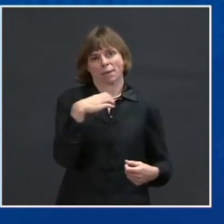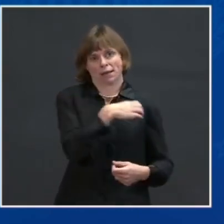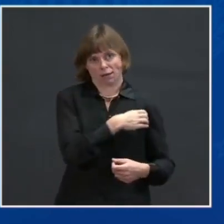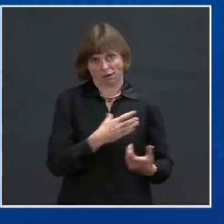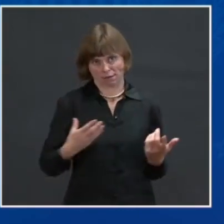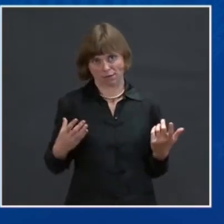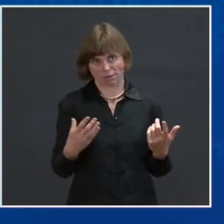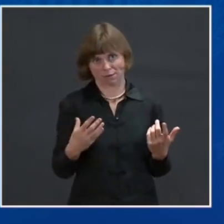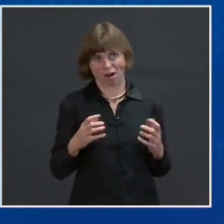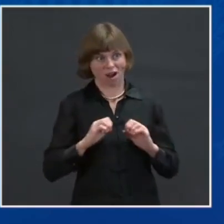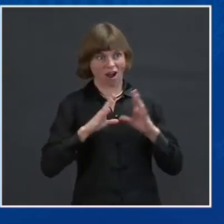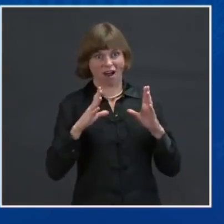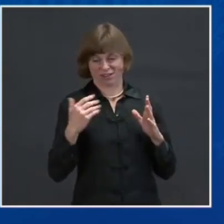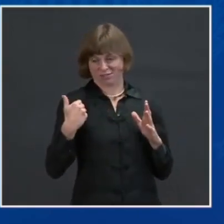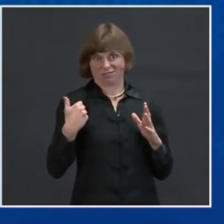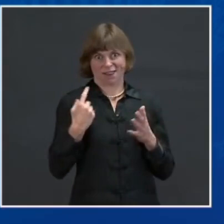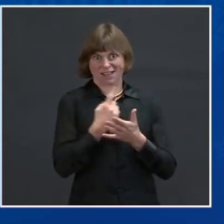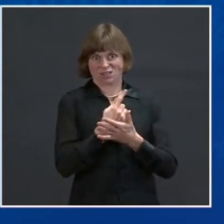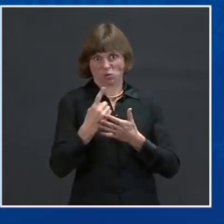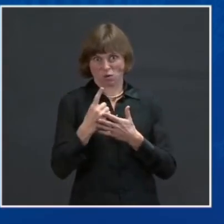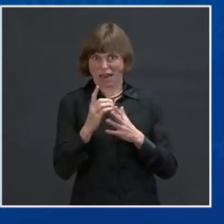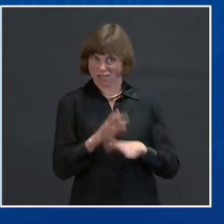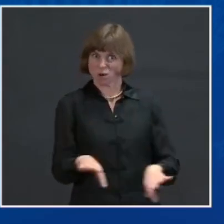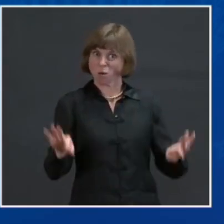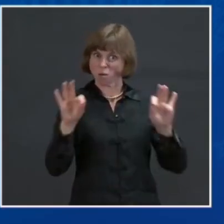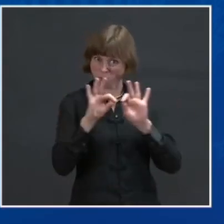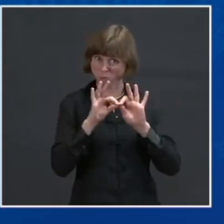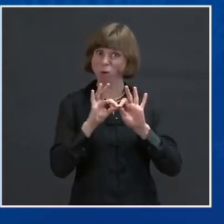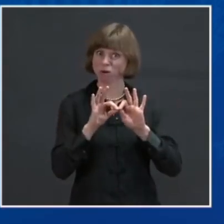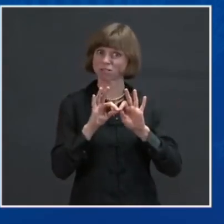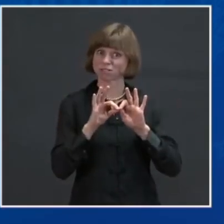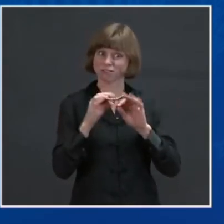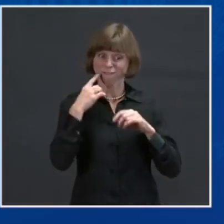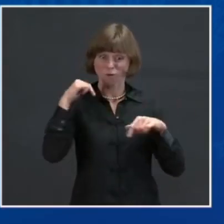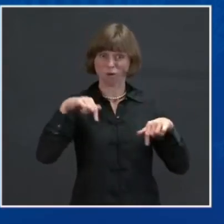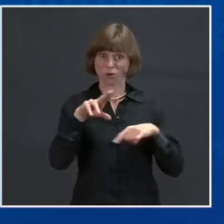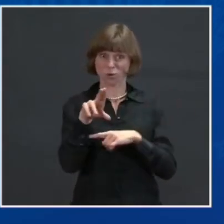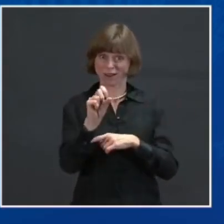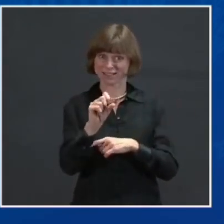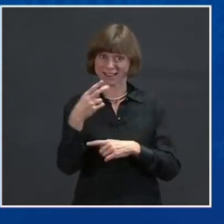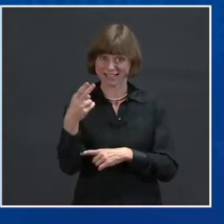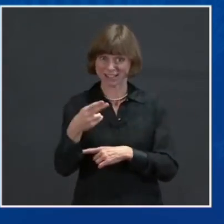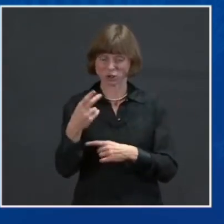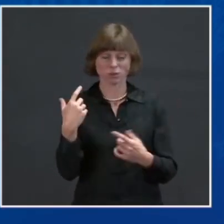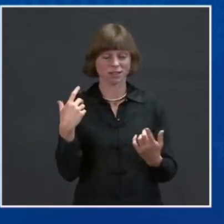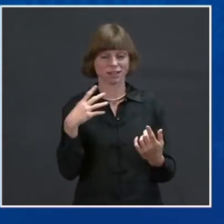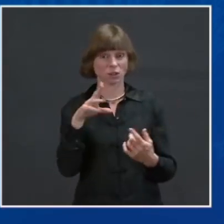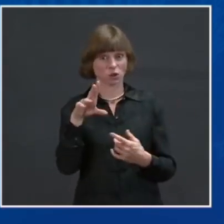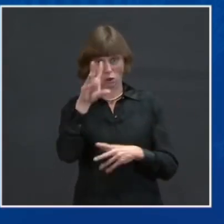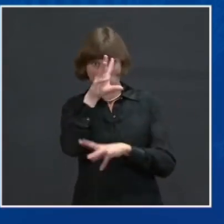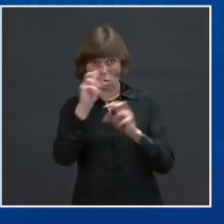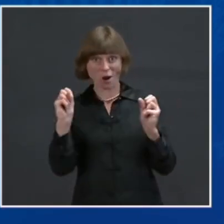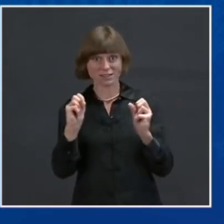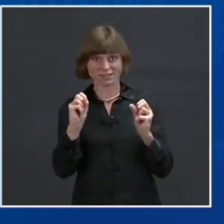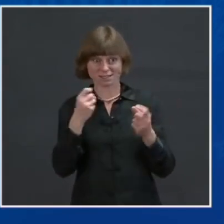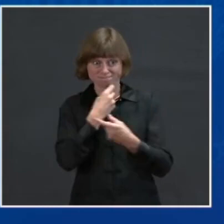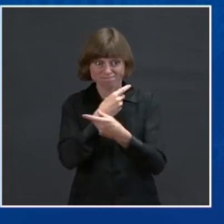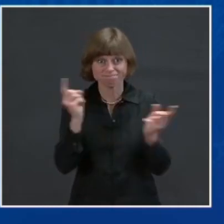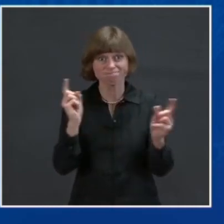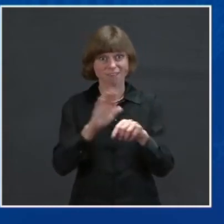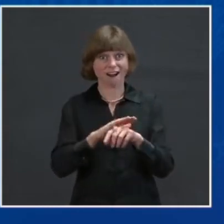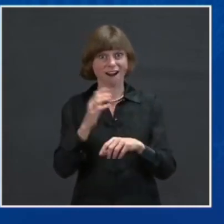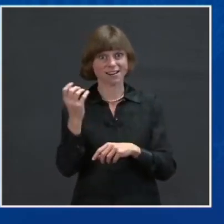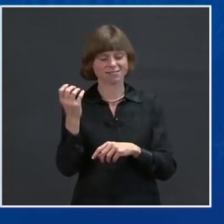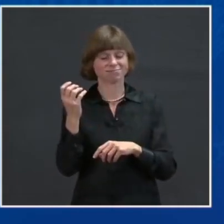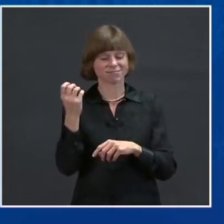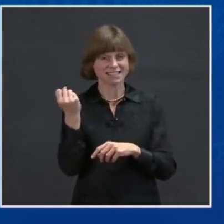our nation's history. The president put out a statement from the president on Saturday, and we understand why there was a